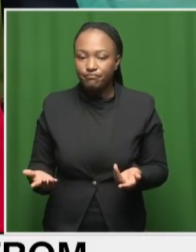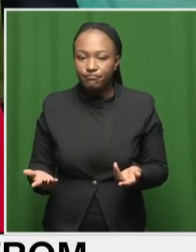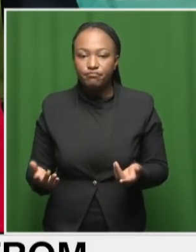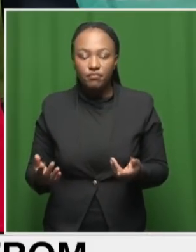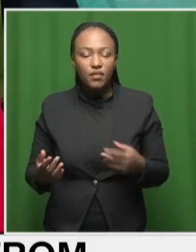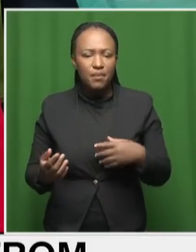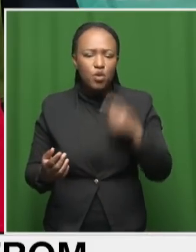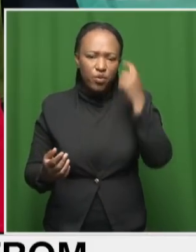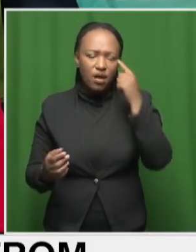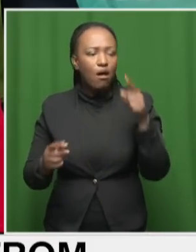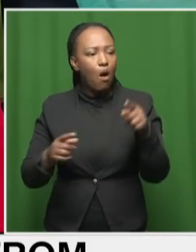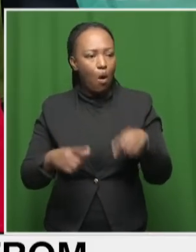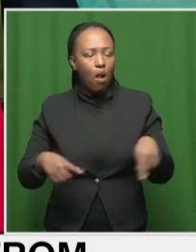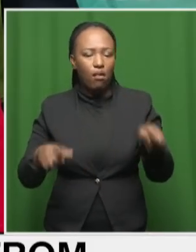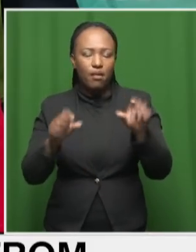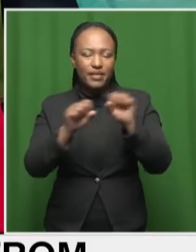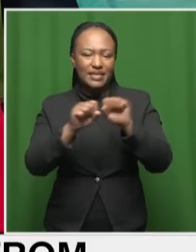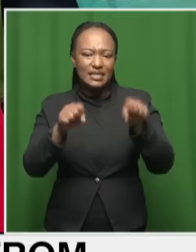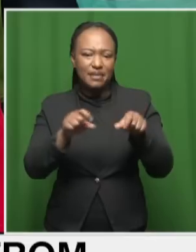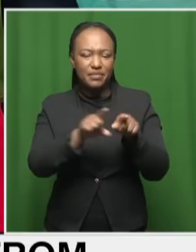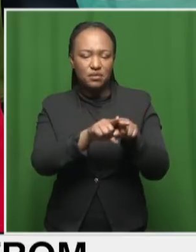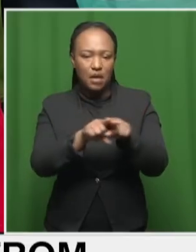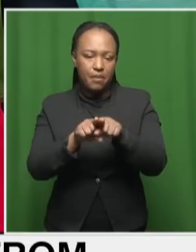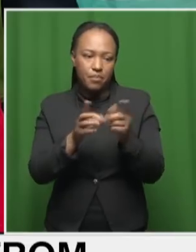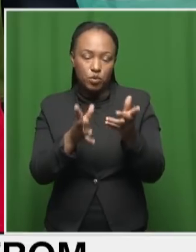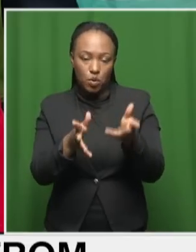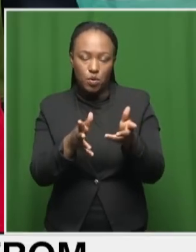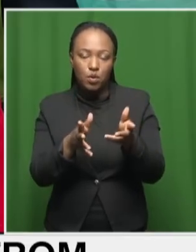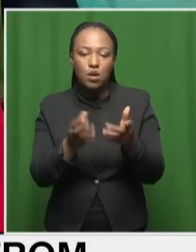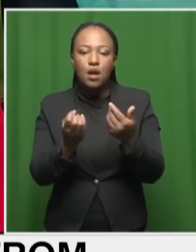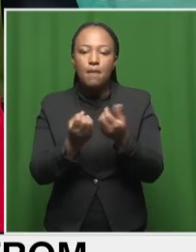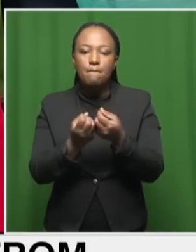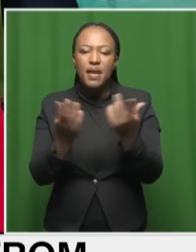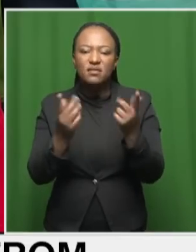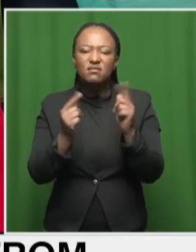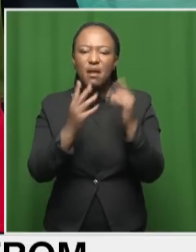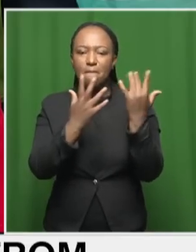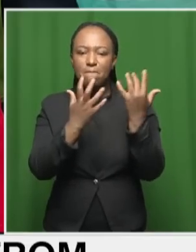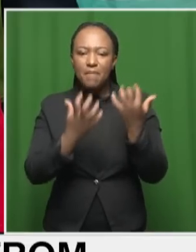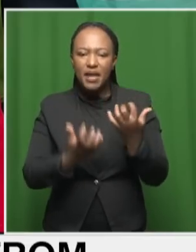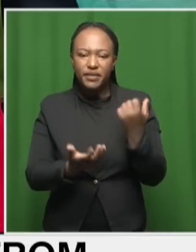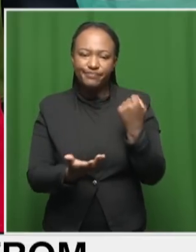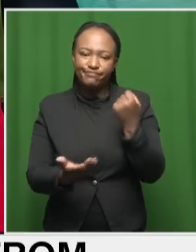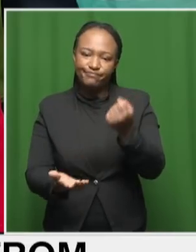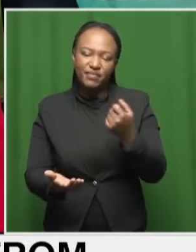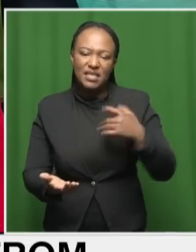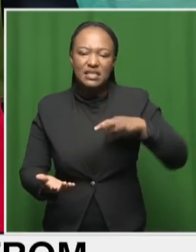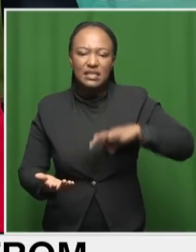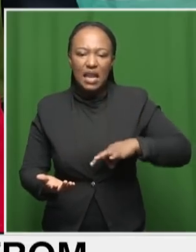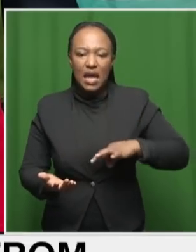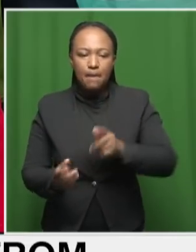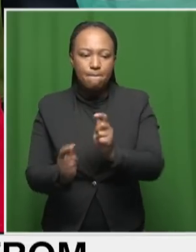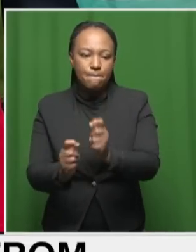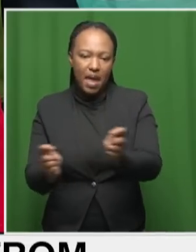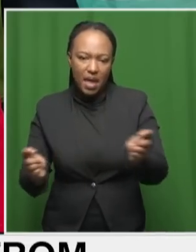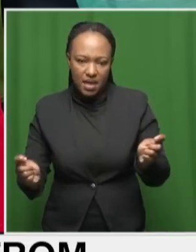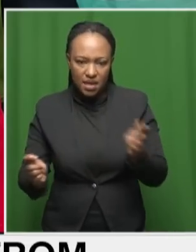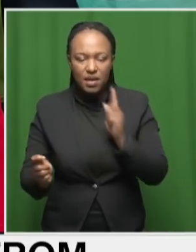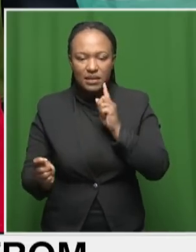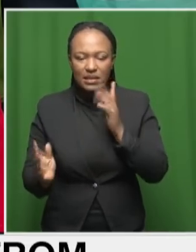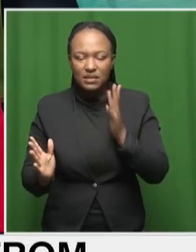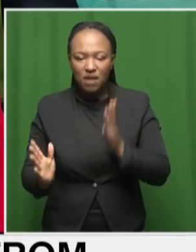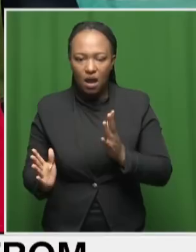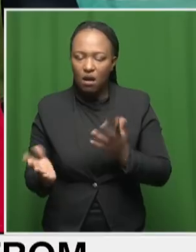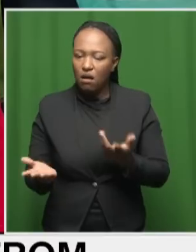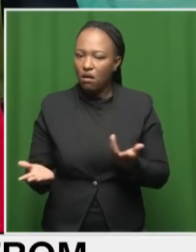all round in the system. So if the majority of the budget is allocated to salaries, paying salaries, what does